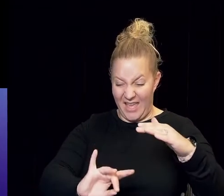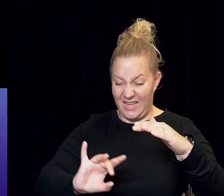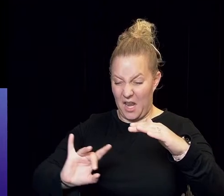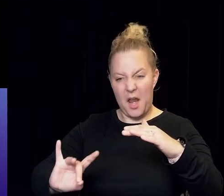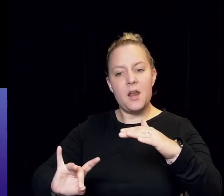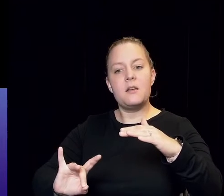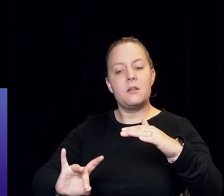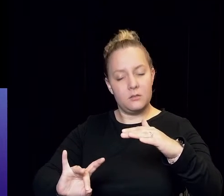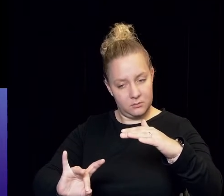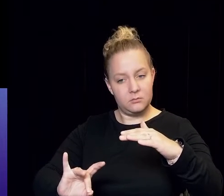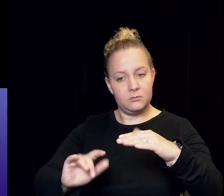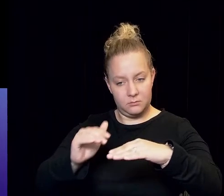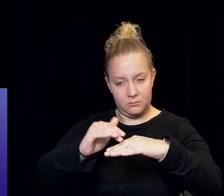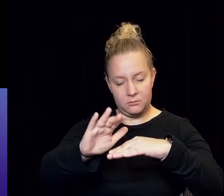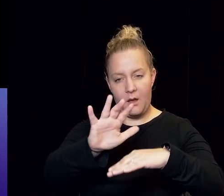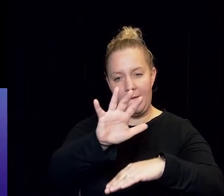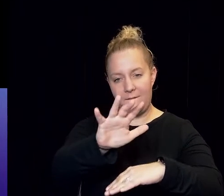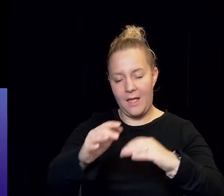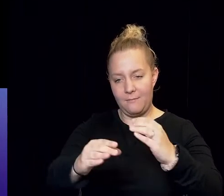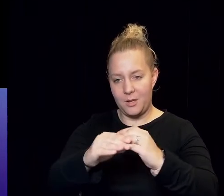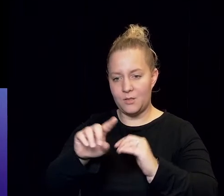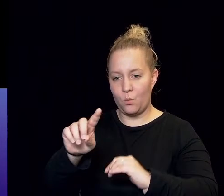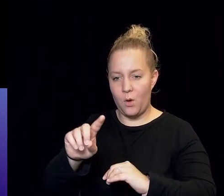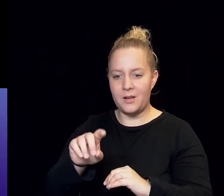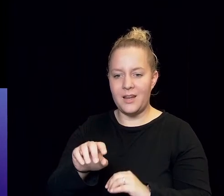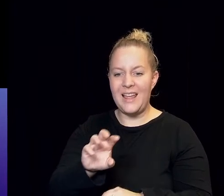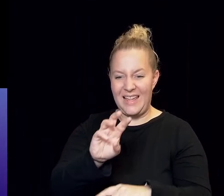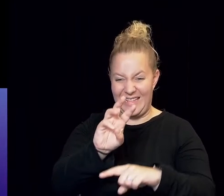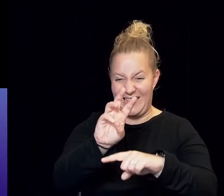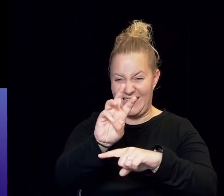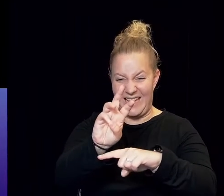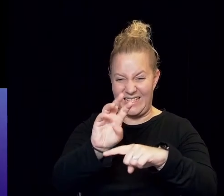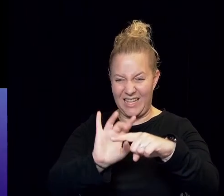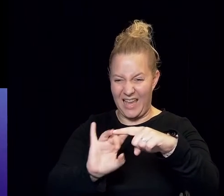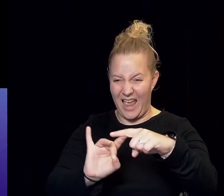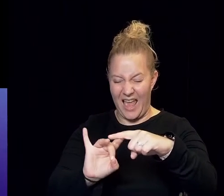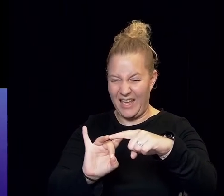and so 5, and then our top is 5 plus 1. So we're going to have 6 over 8